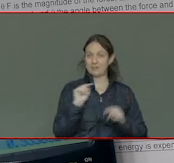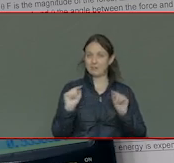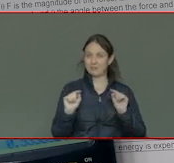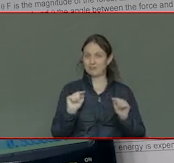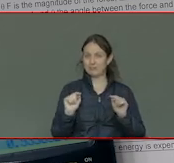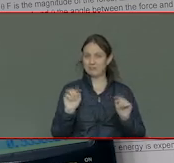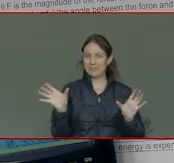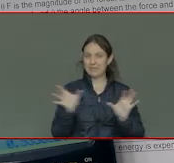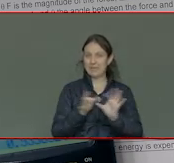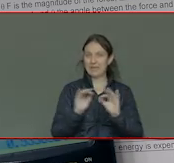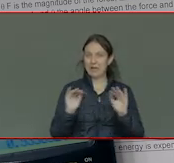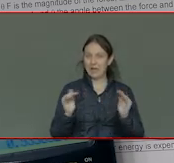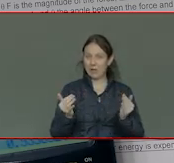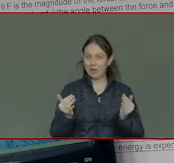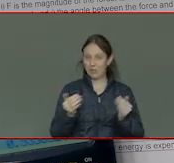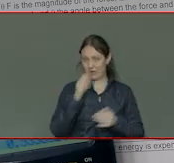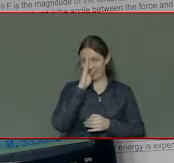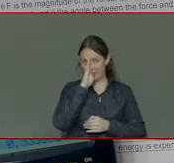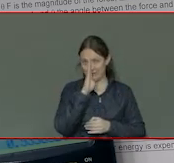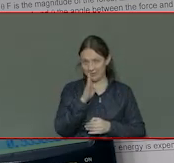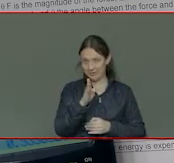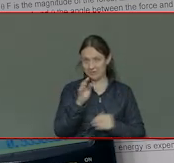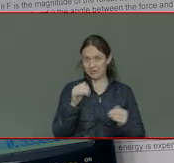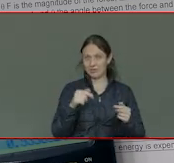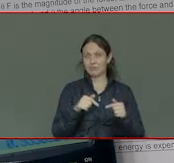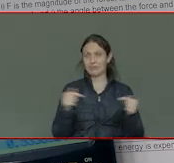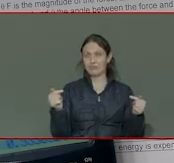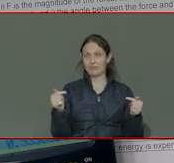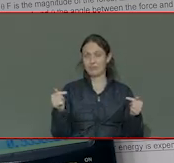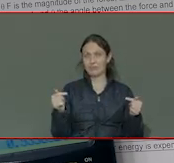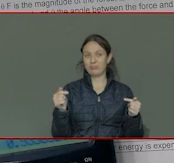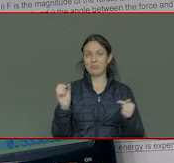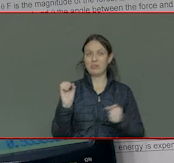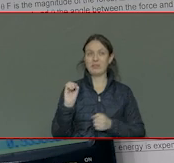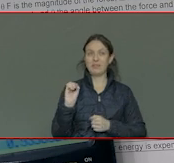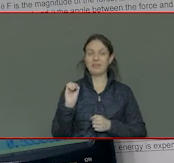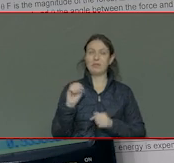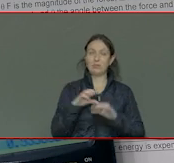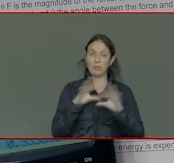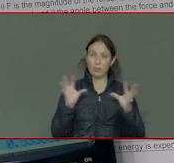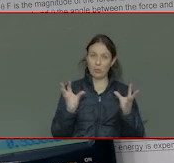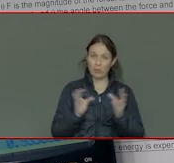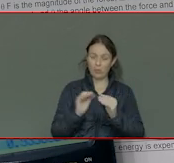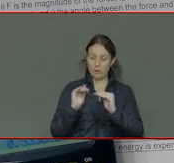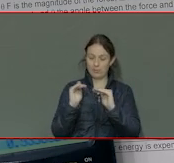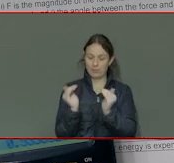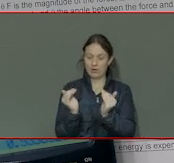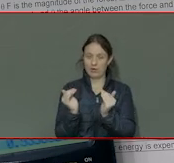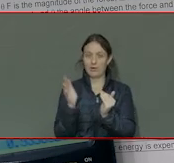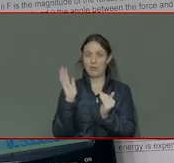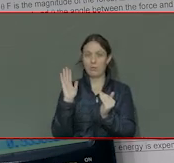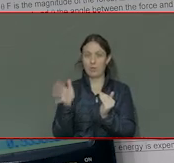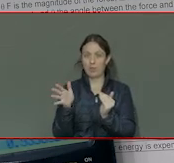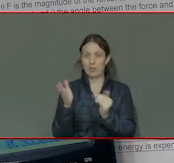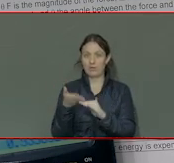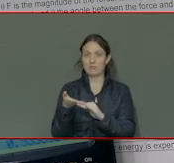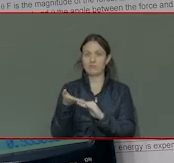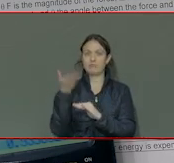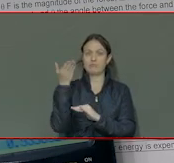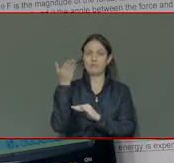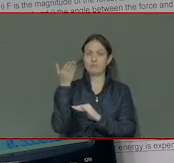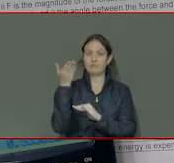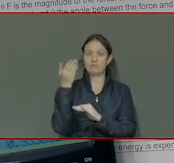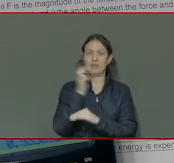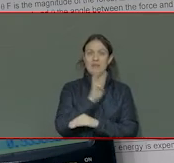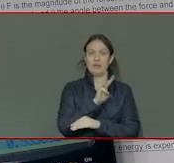whole bracket will increase. Fk stayed the same. So the whole bracket will increase and